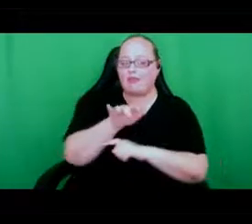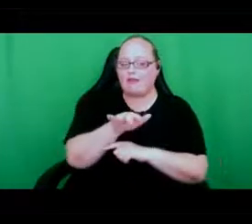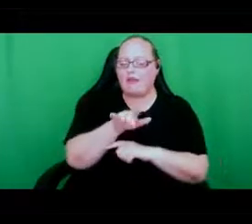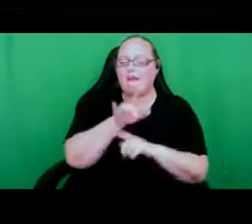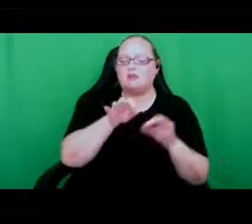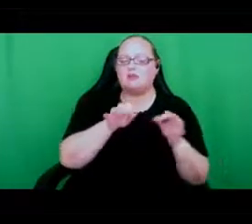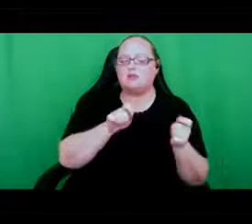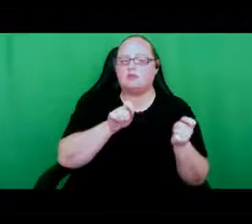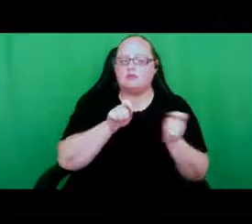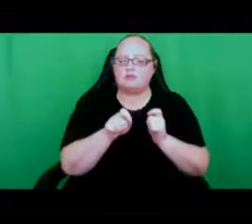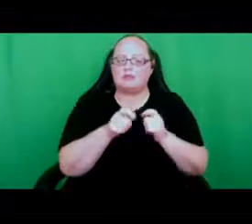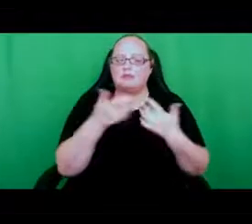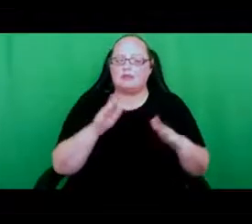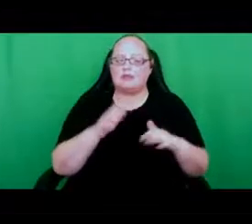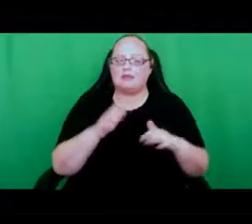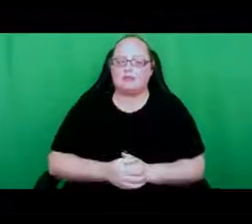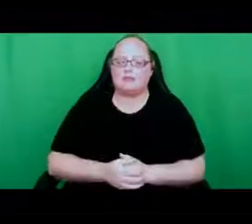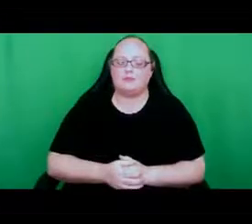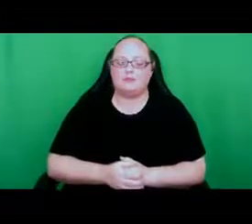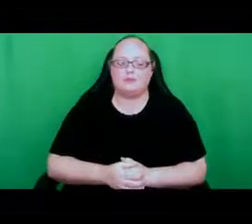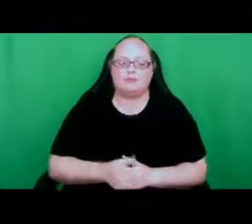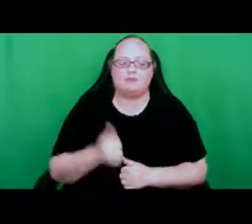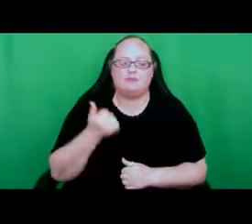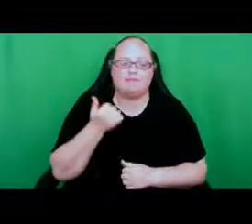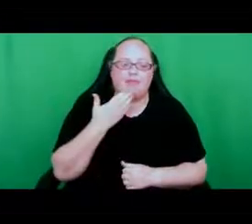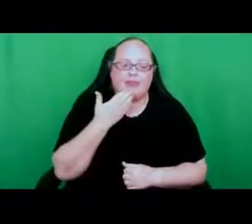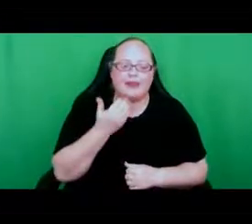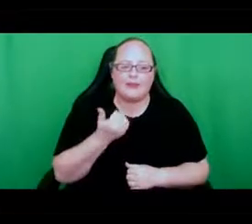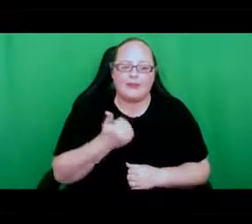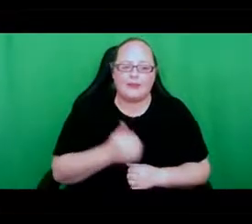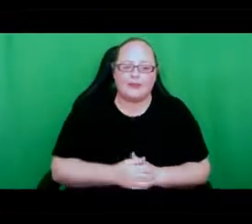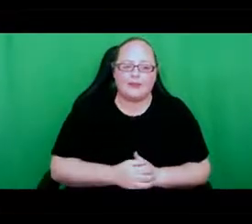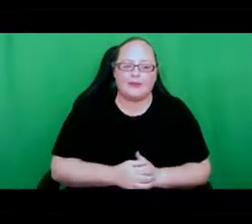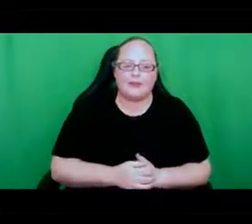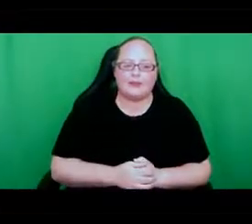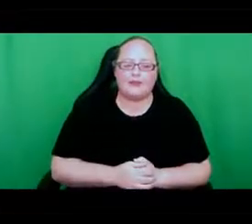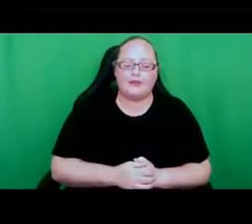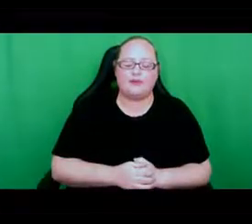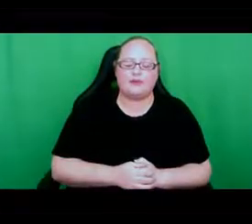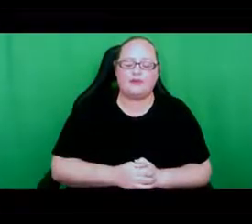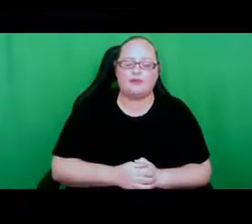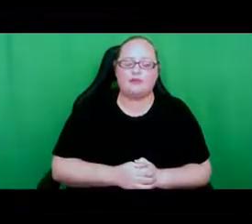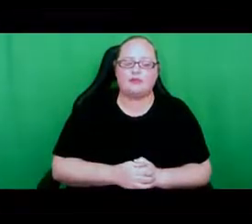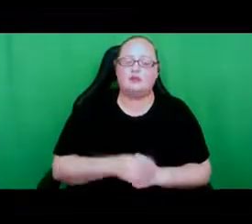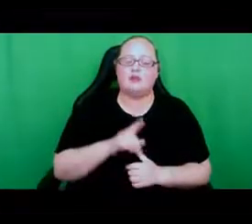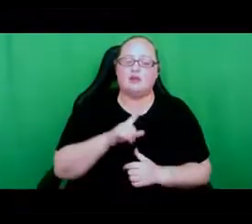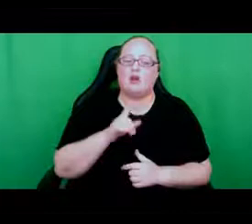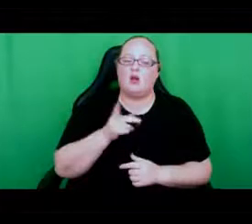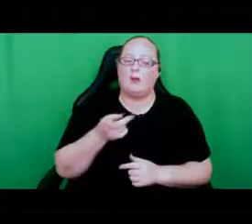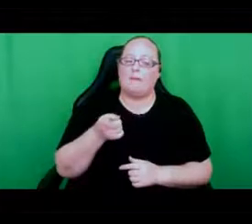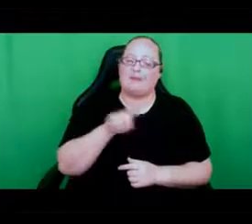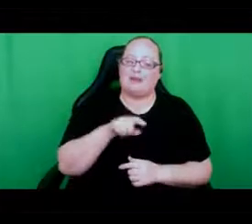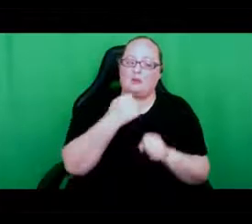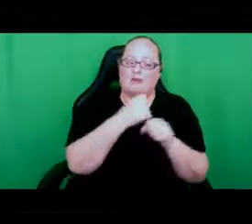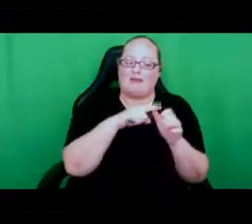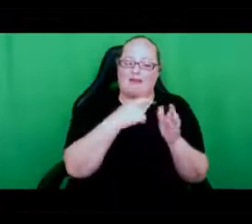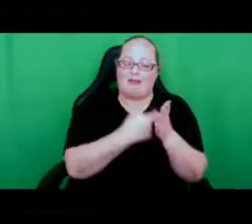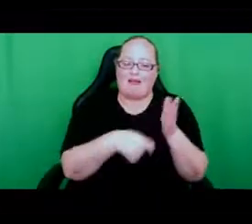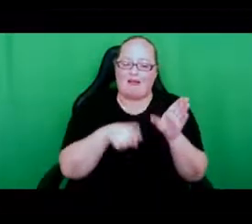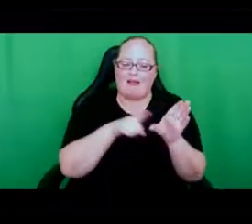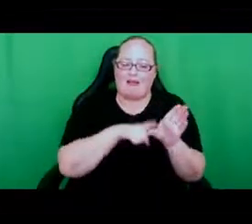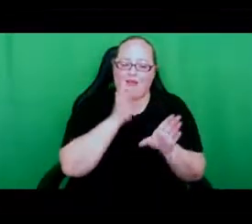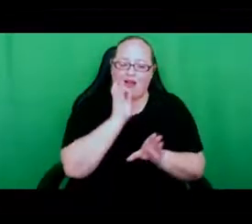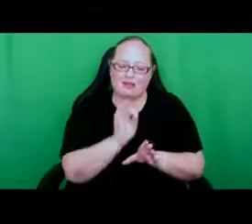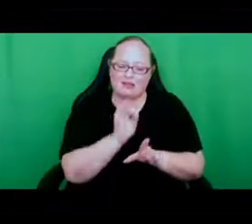amended. Thank you, that's great. Another question for Gary, I think, quite specific.